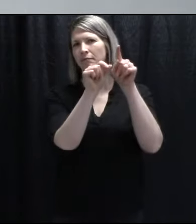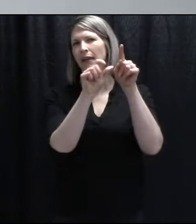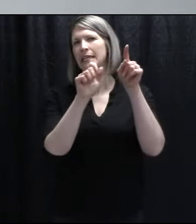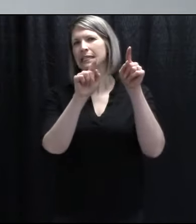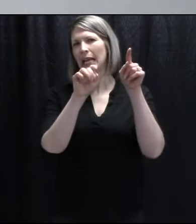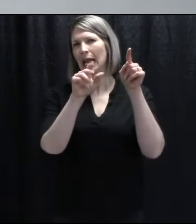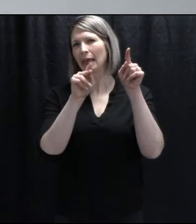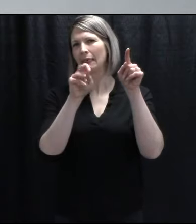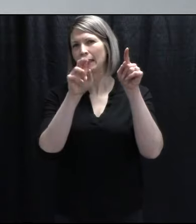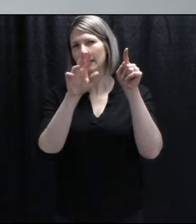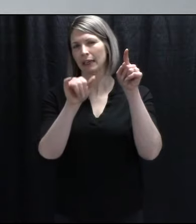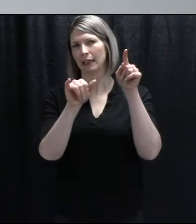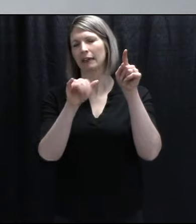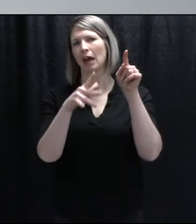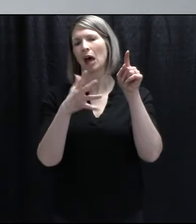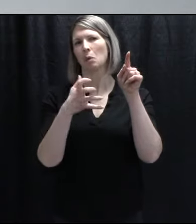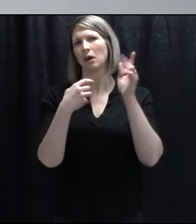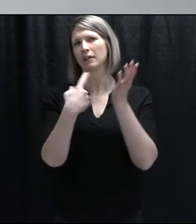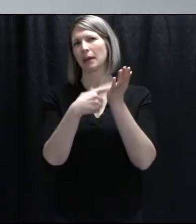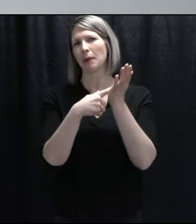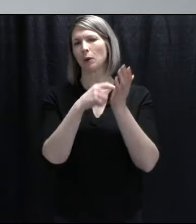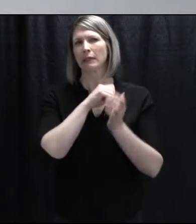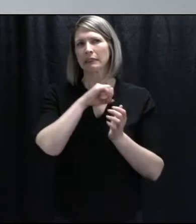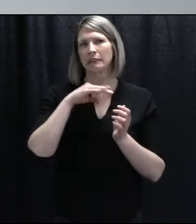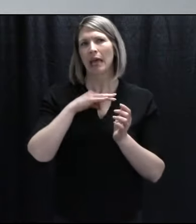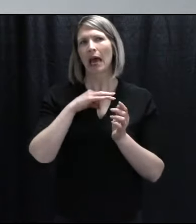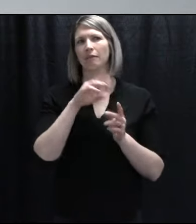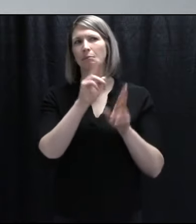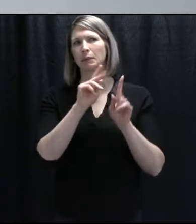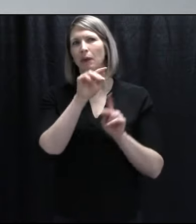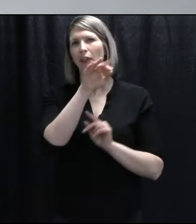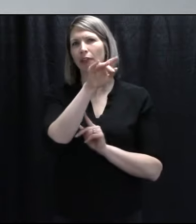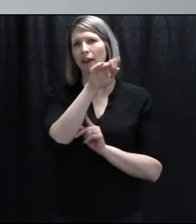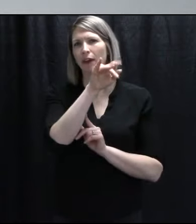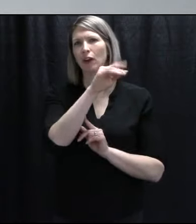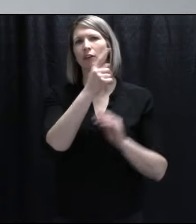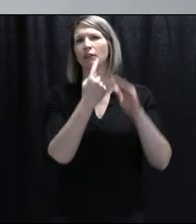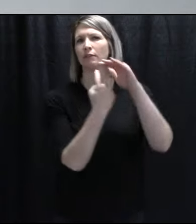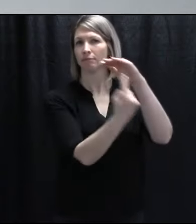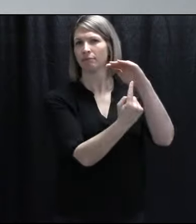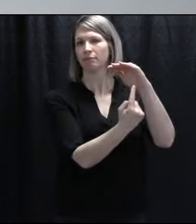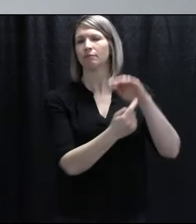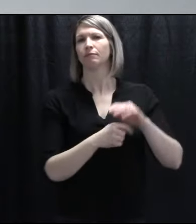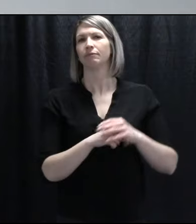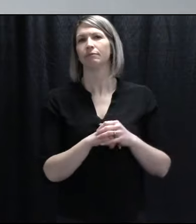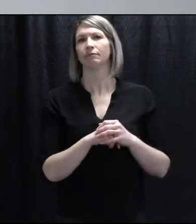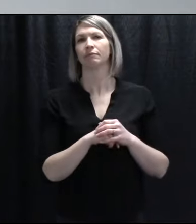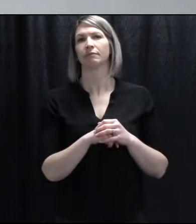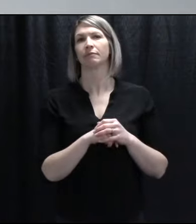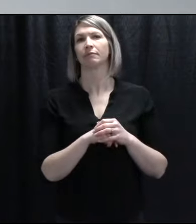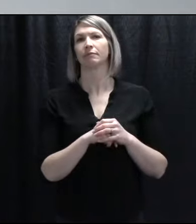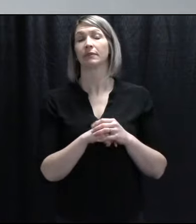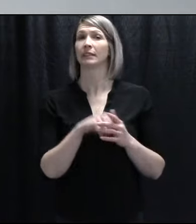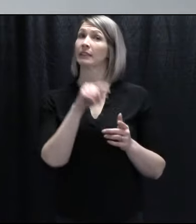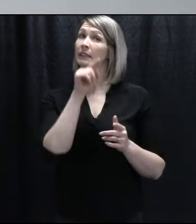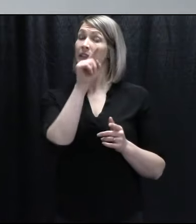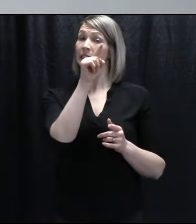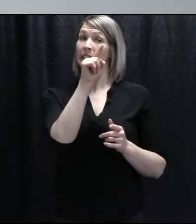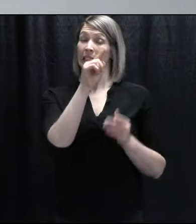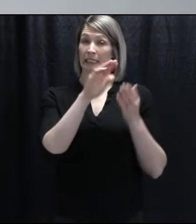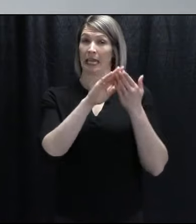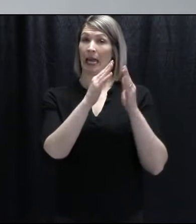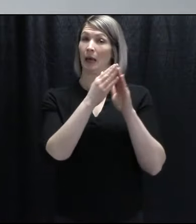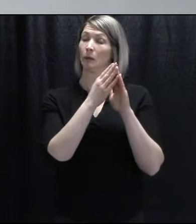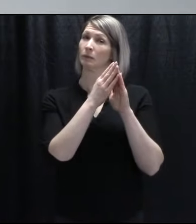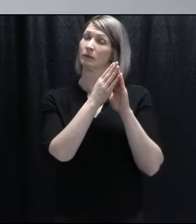from the local hospital. Given St. Anthony is considerably isolated as